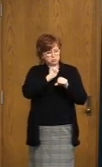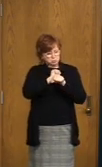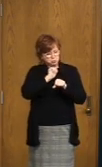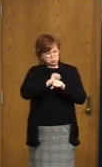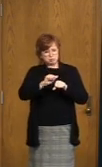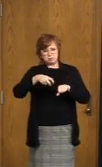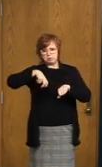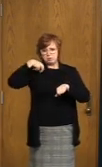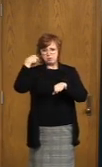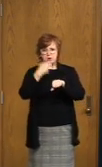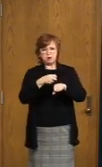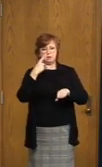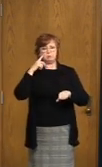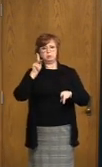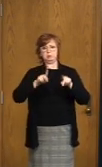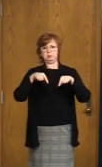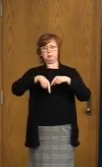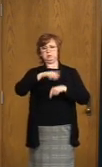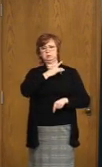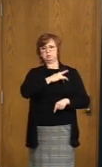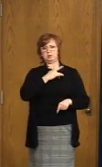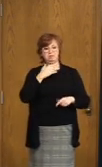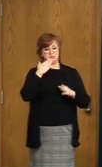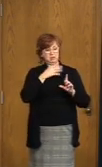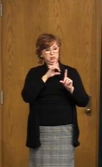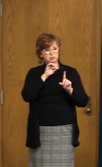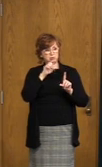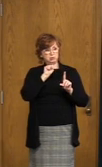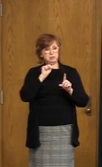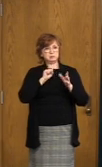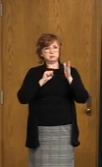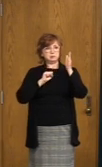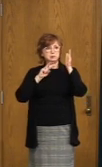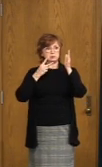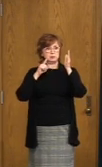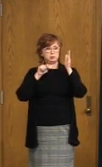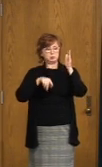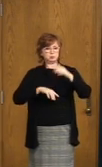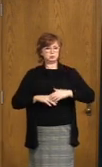him. I thank him for that. Follow-up?